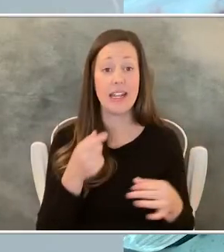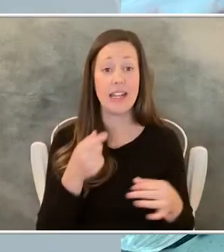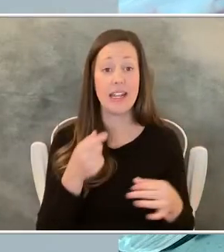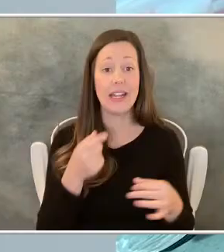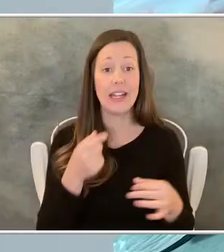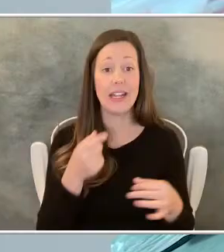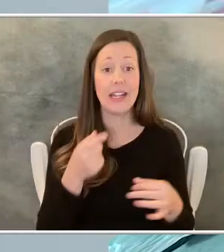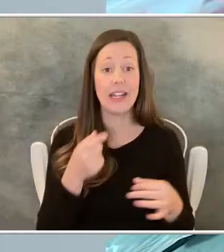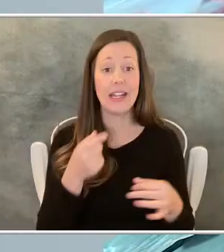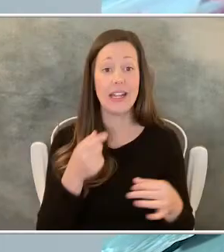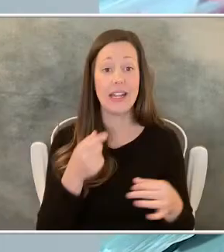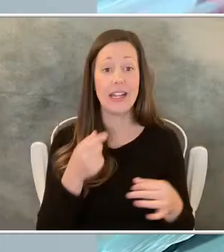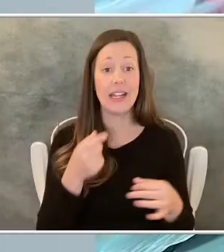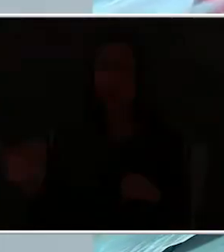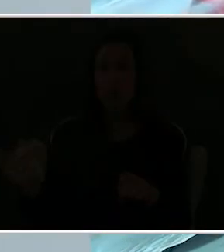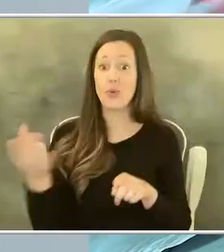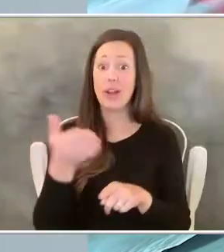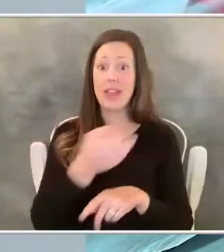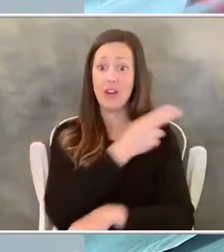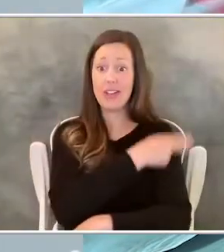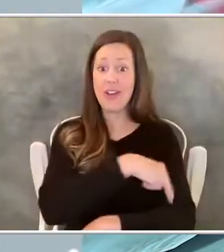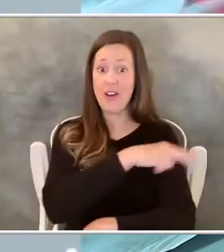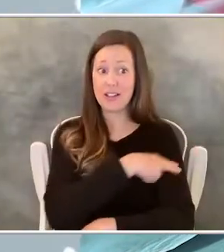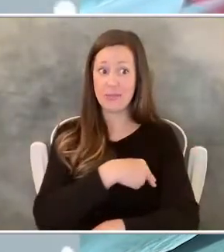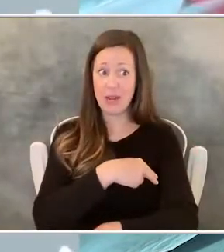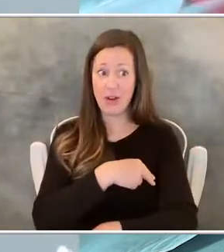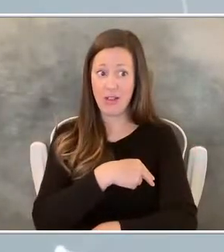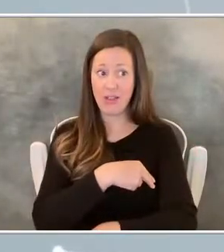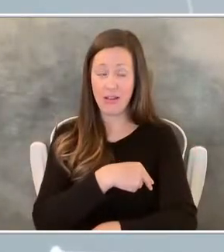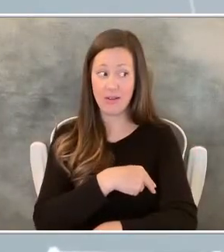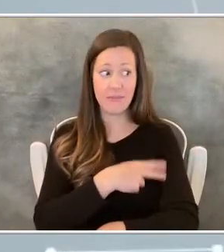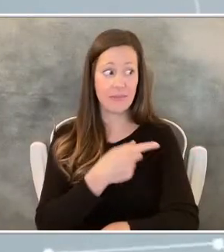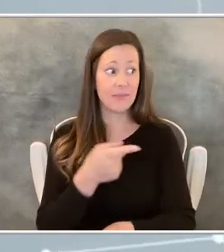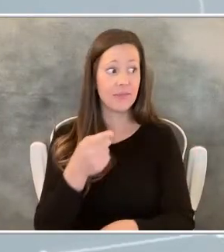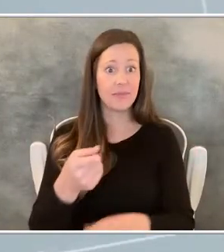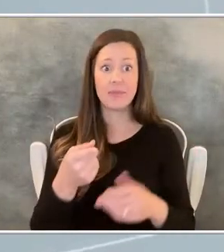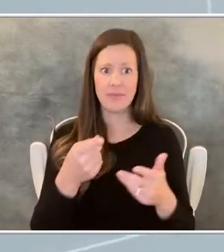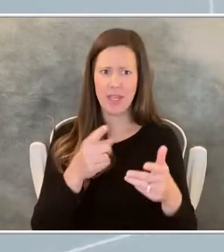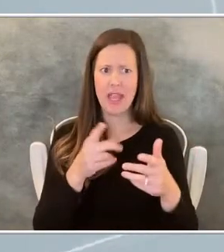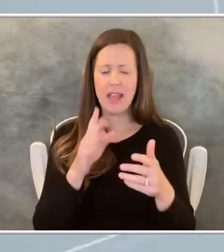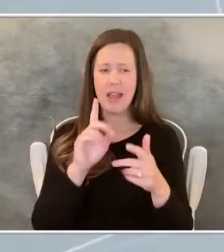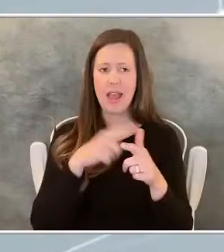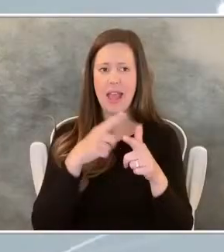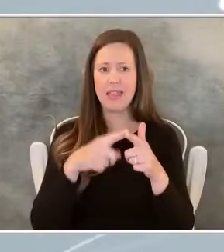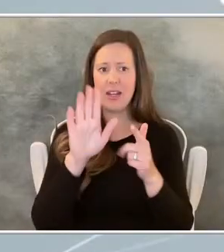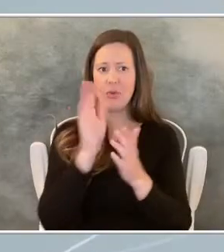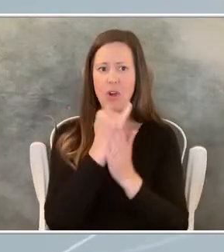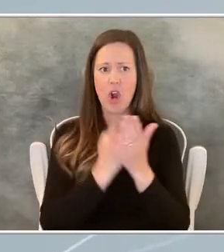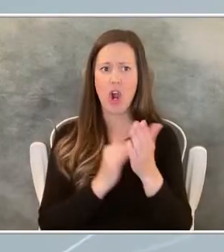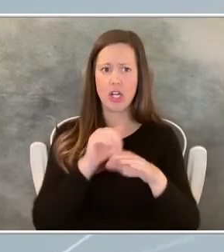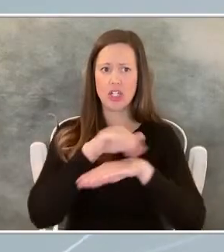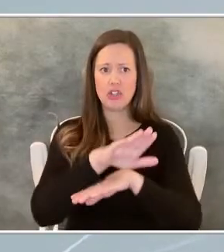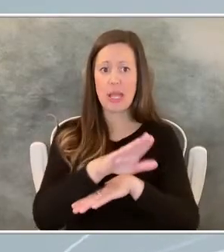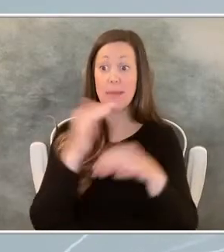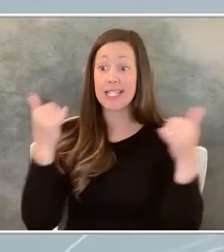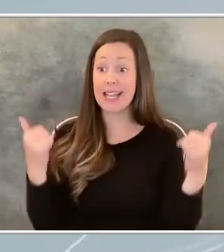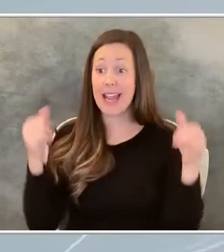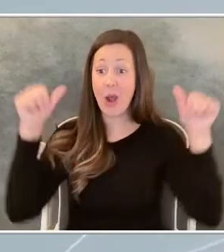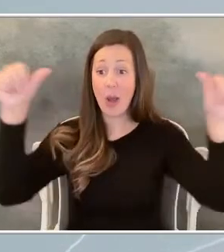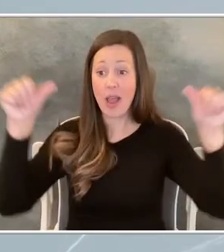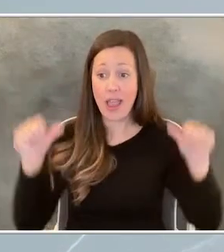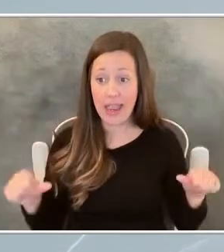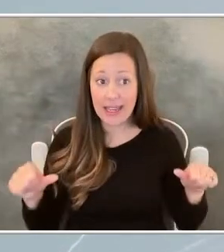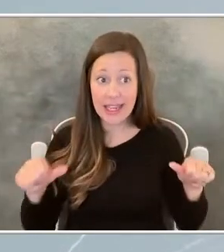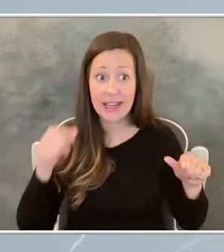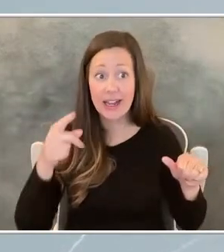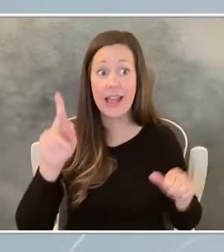you were in the hospital. You had it shipped, those big prints that are now hanging in the Kansas City